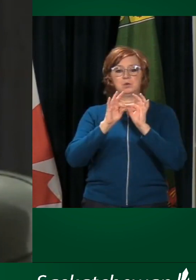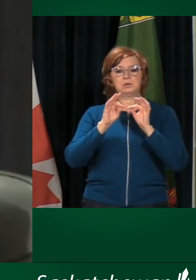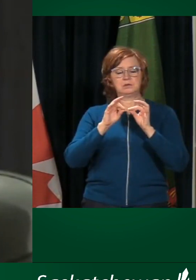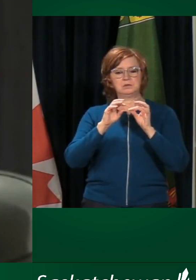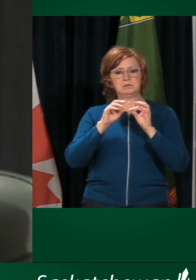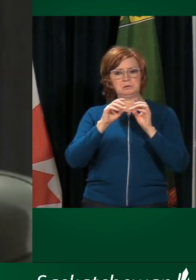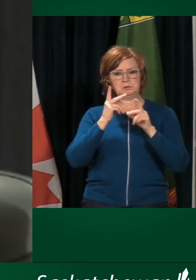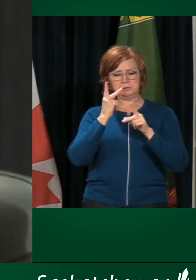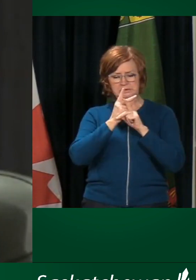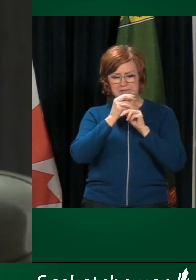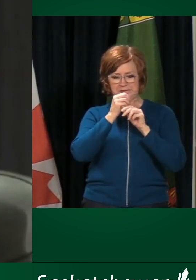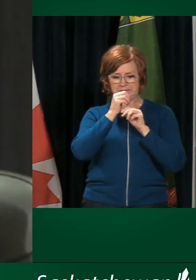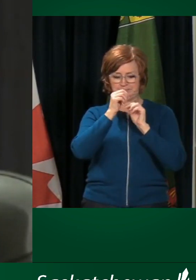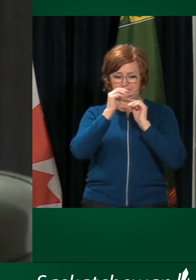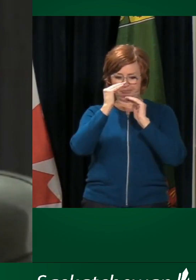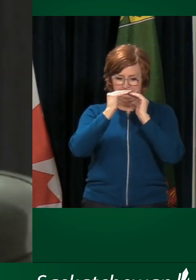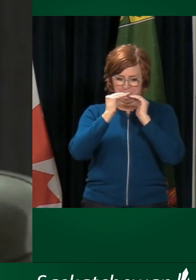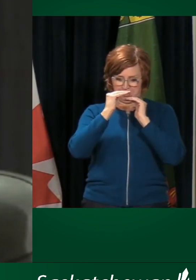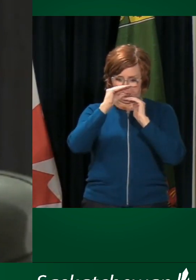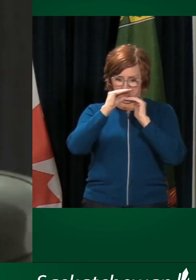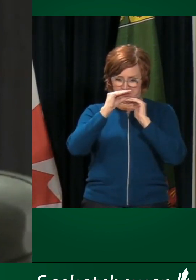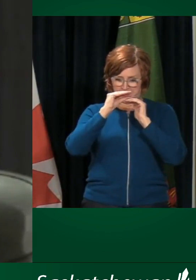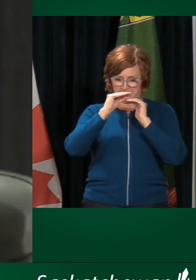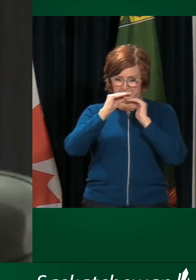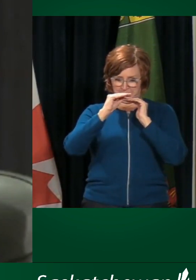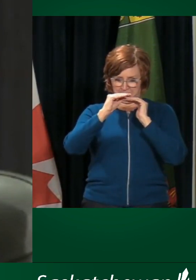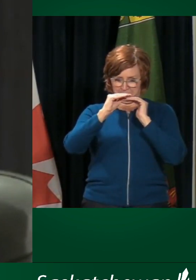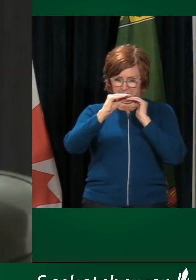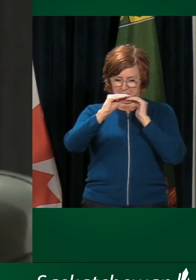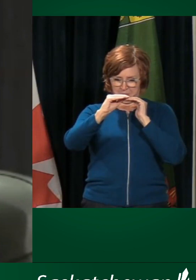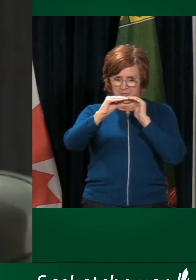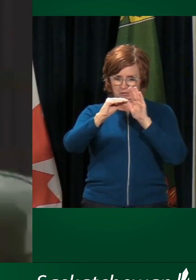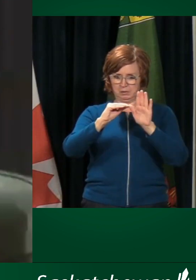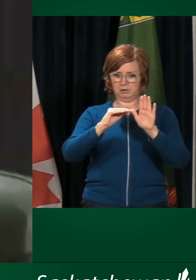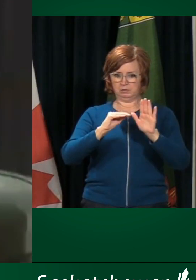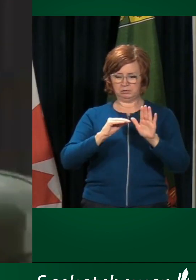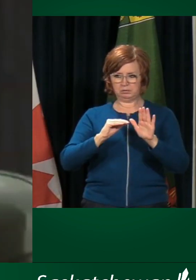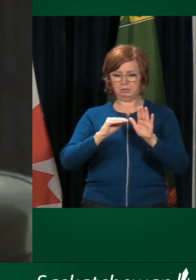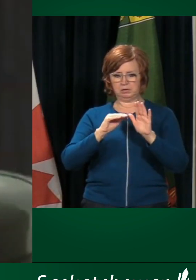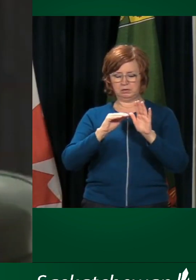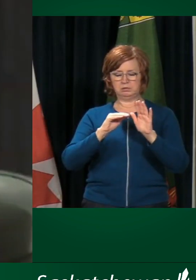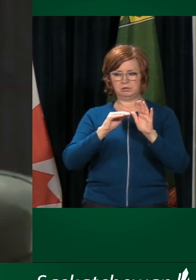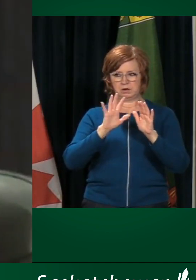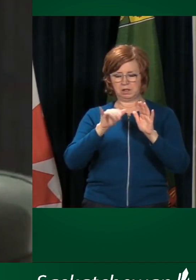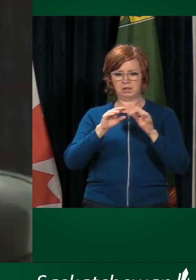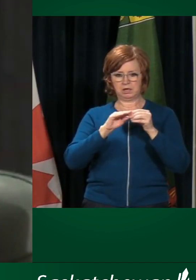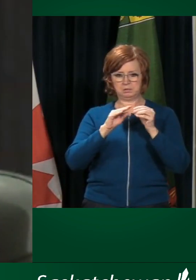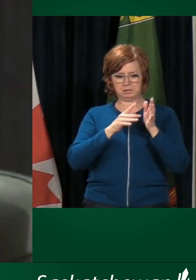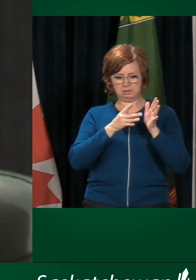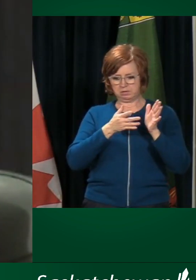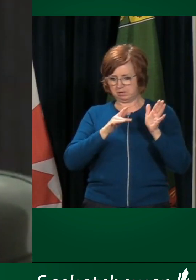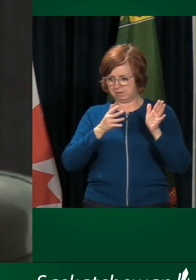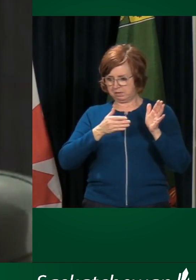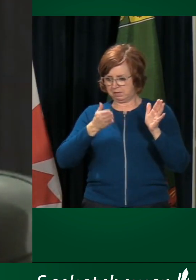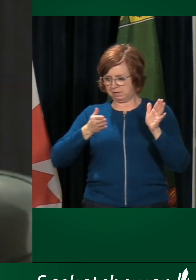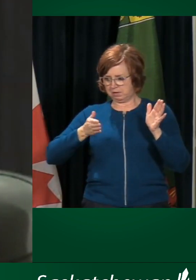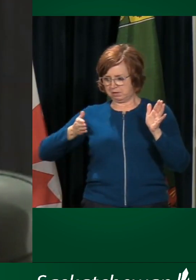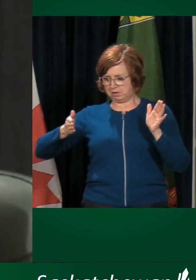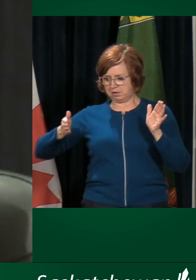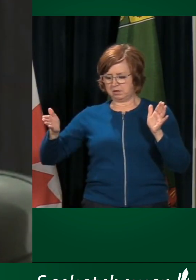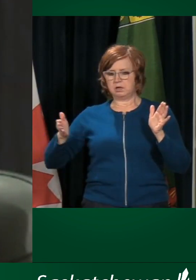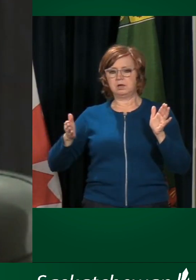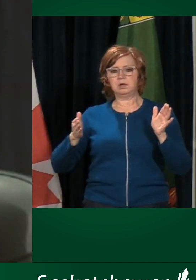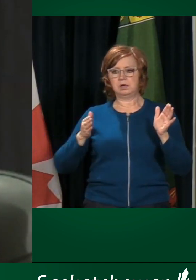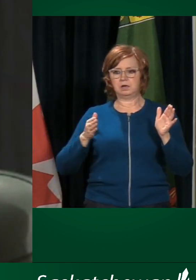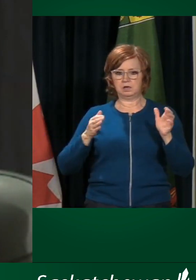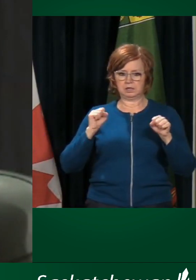do is on a daily basis, weekly basis, monthly basis, allow us to measure what's happening in the